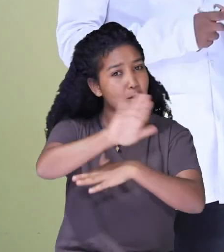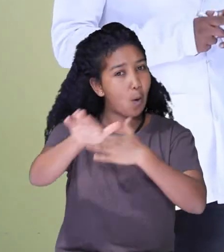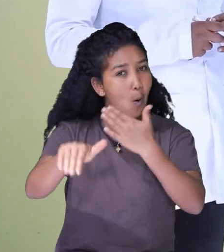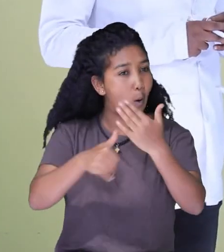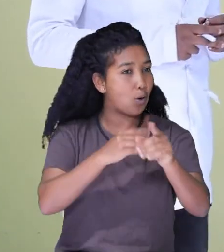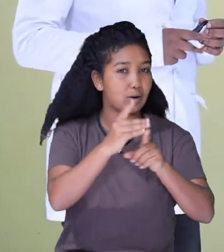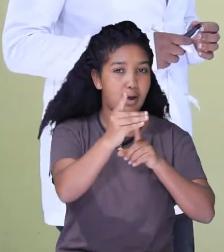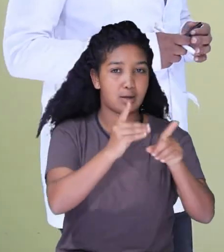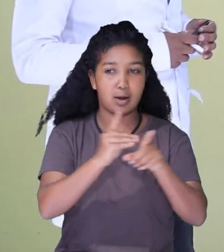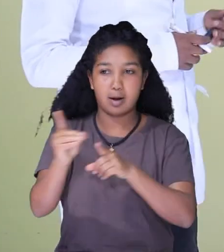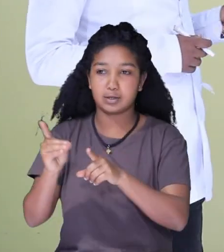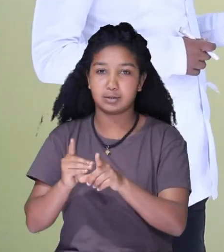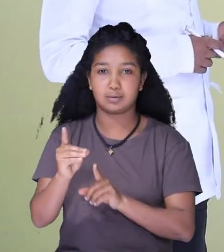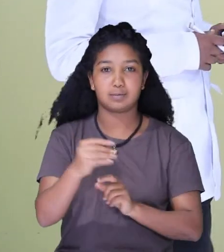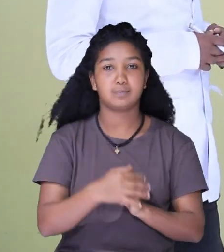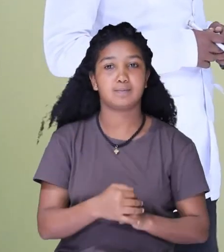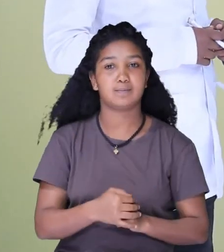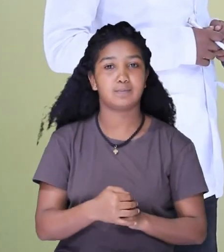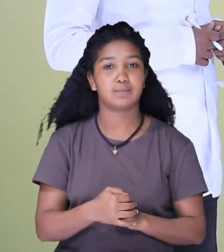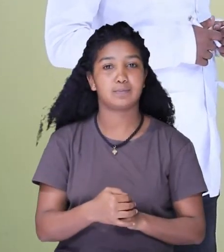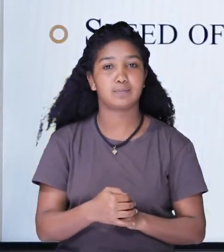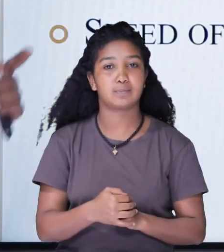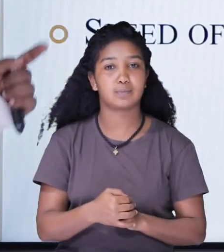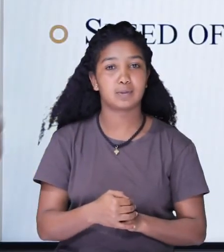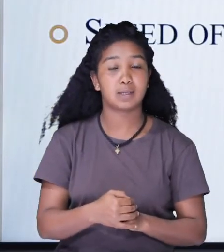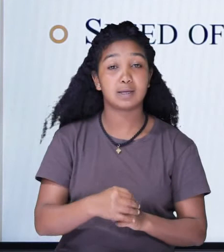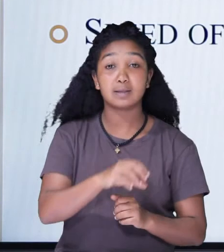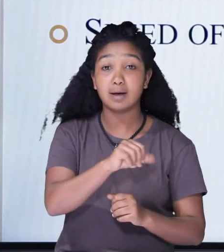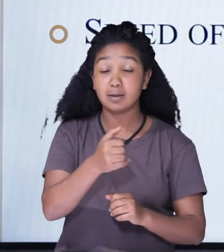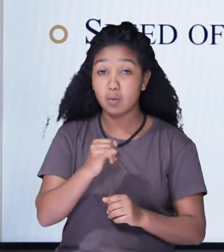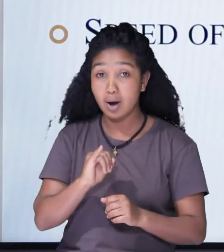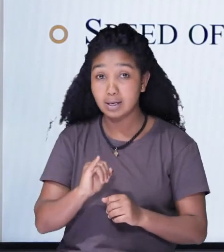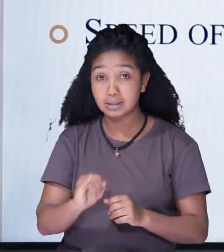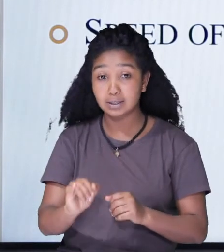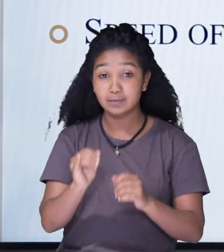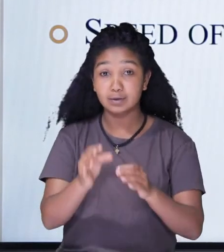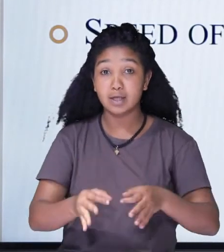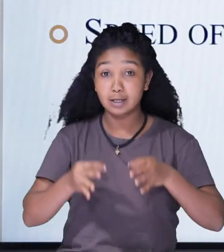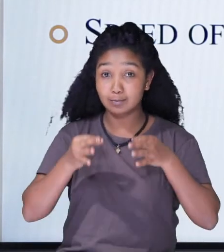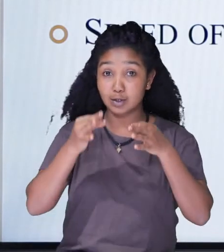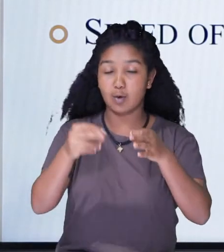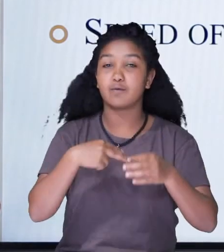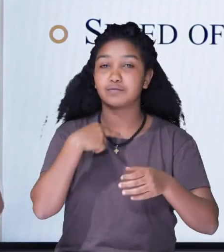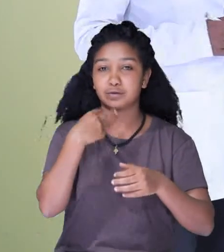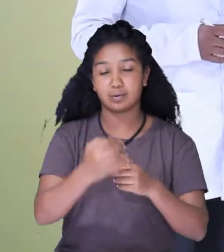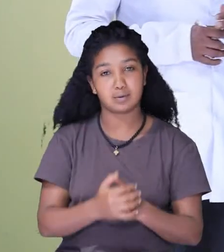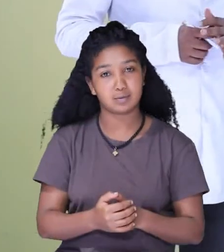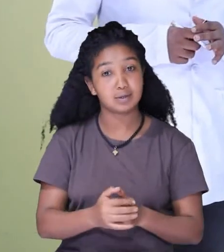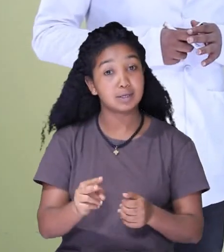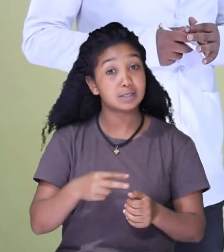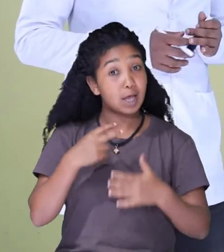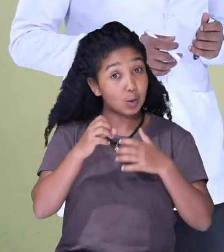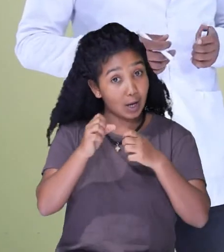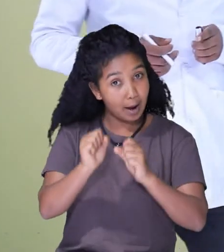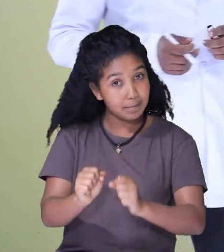direction. And the other one is transmission of sound. Sound